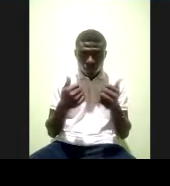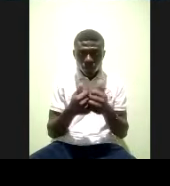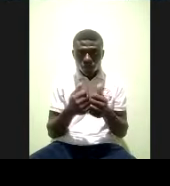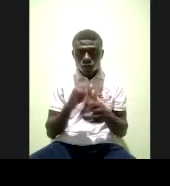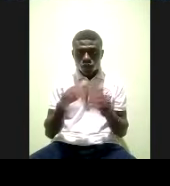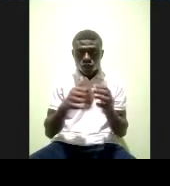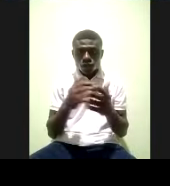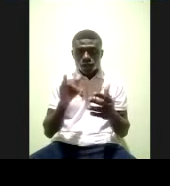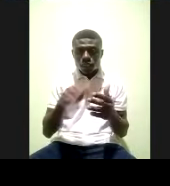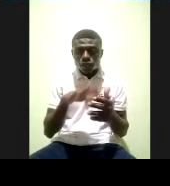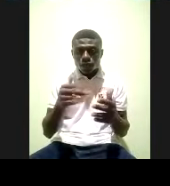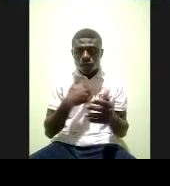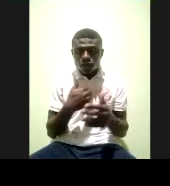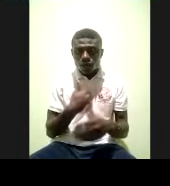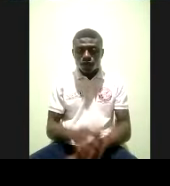facing.